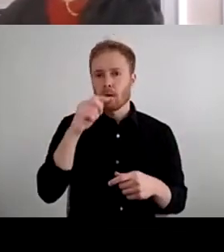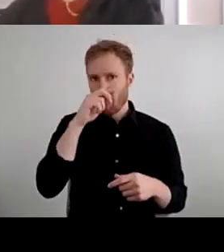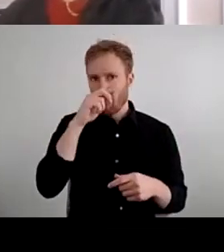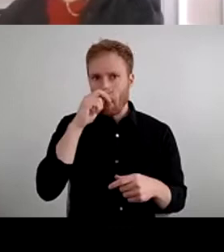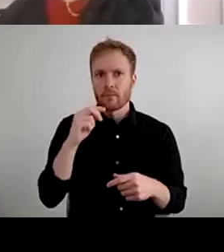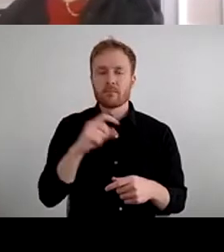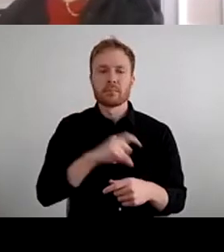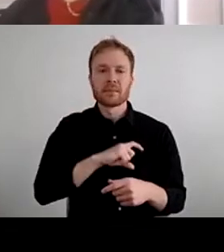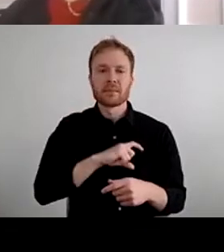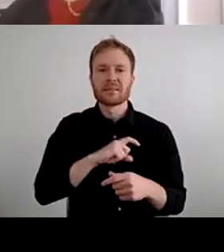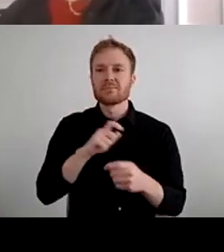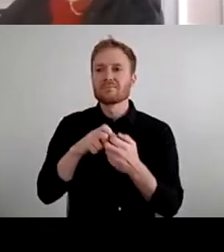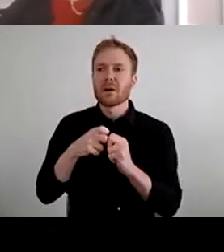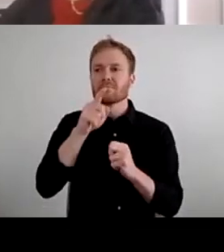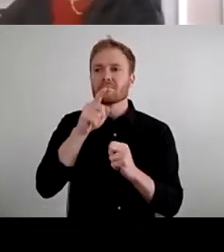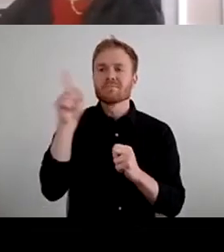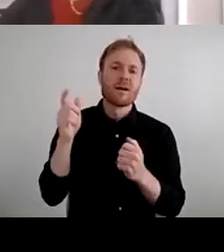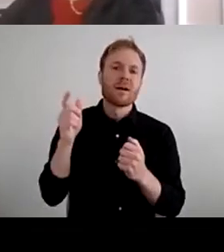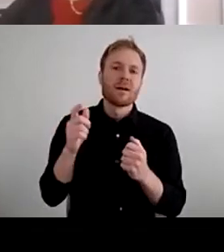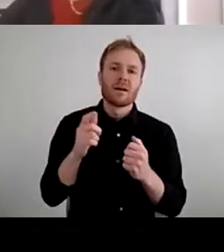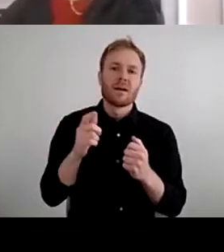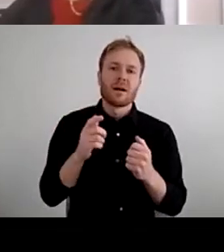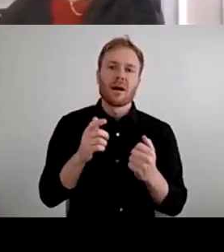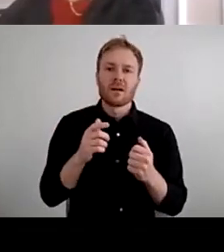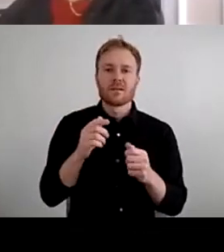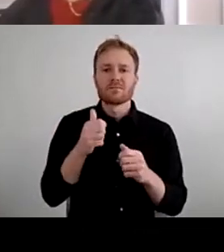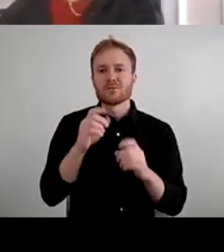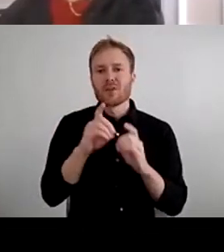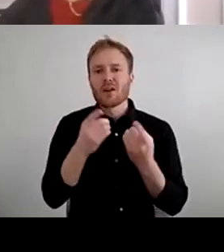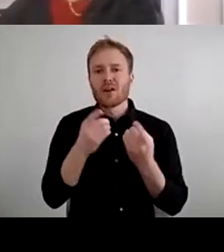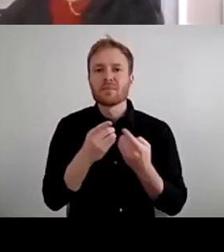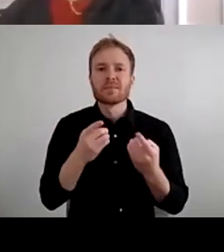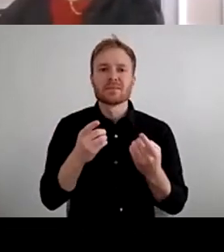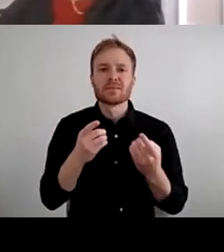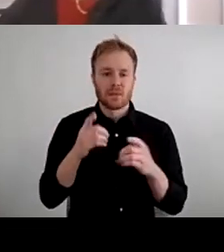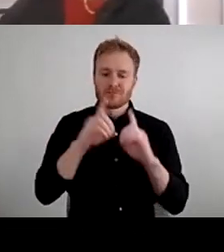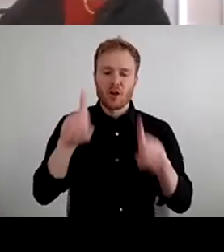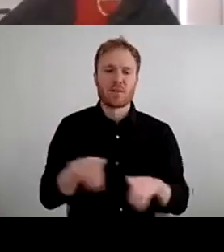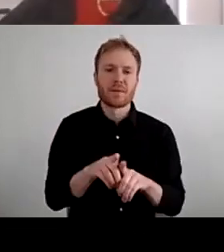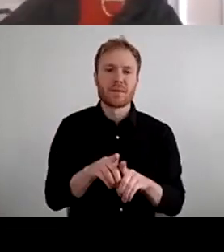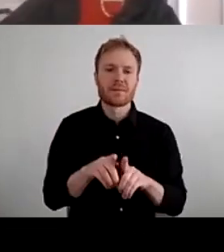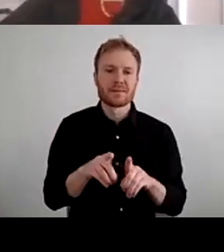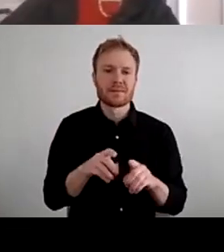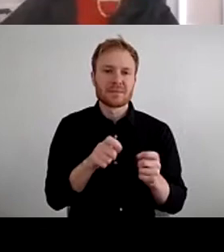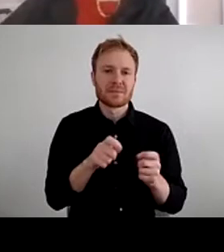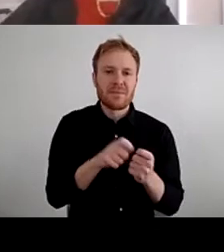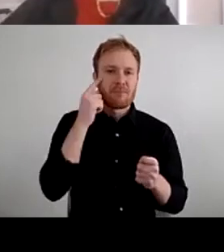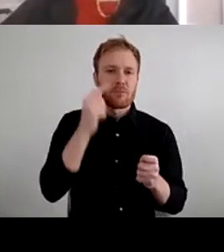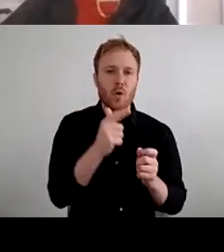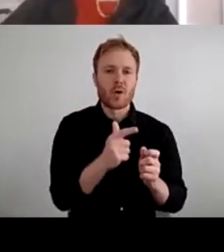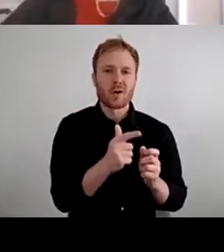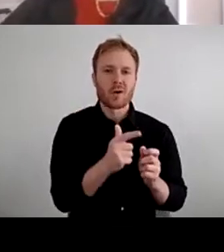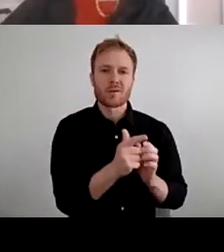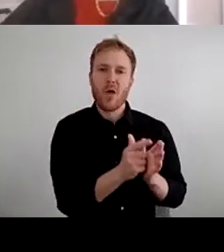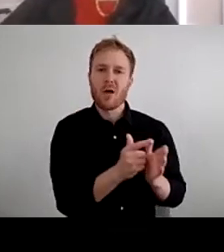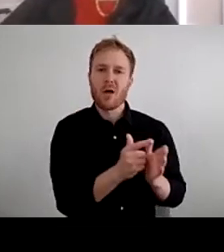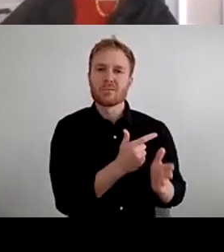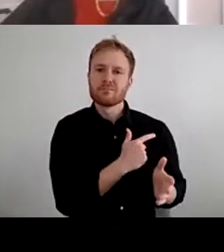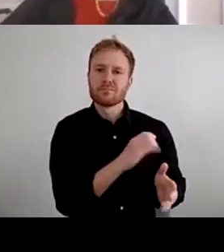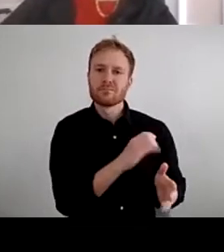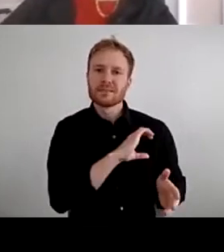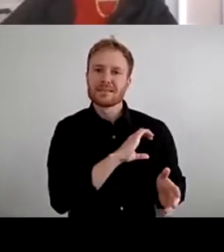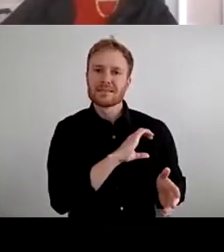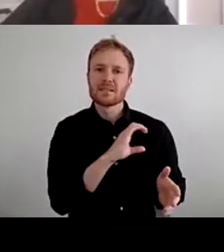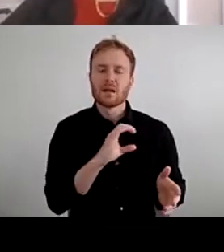that is law enforcement sensitive. So it's not like we could just kind of go out to, Kinko's and get them printed off or, kind of use another one